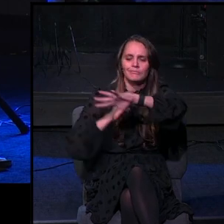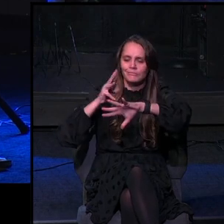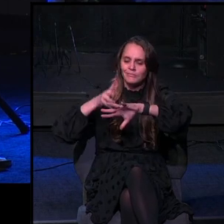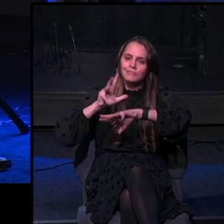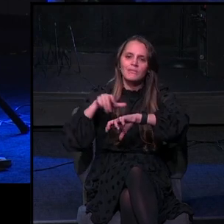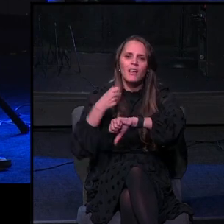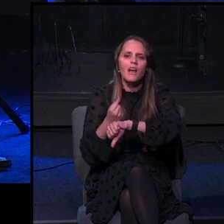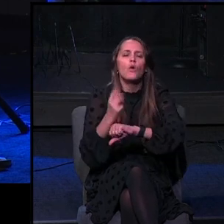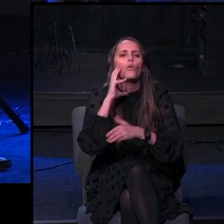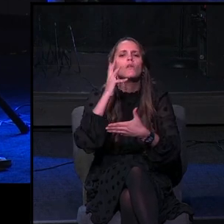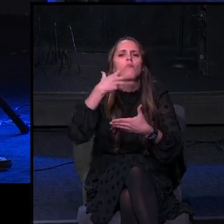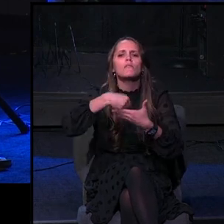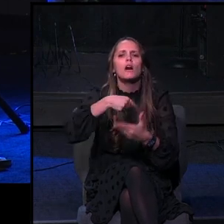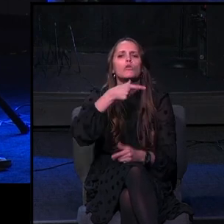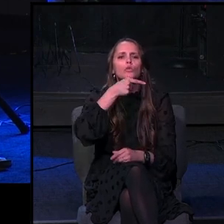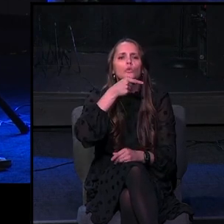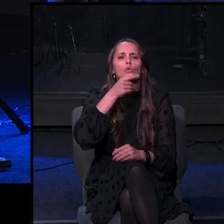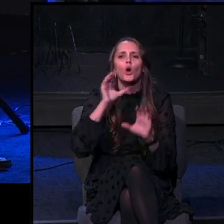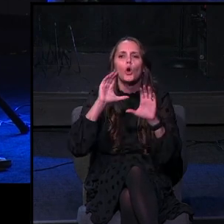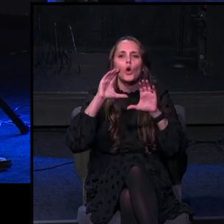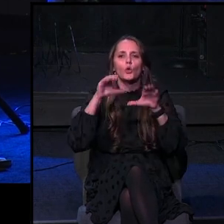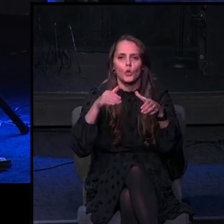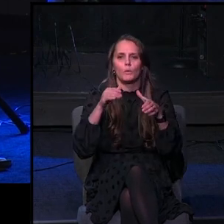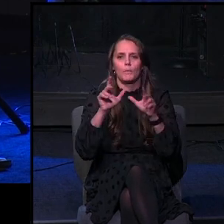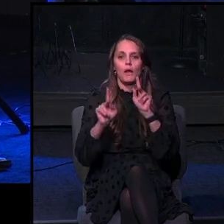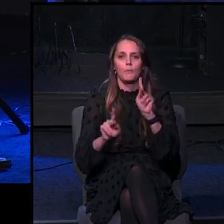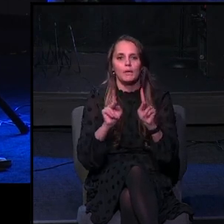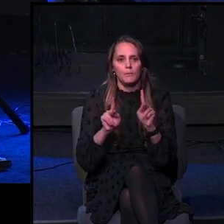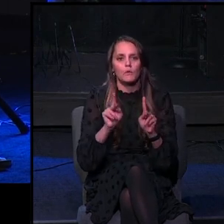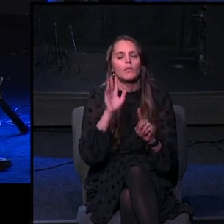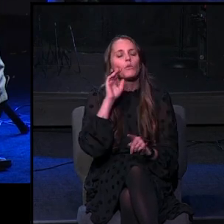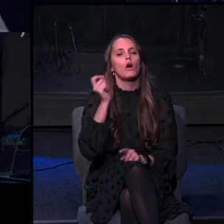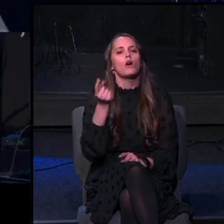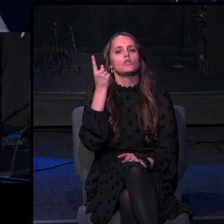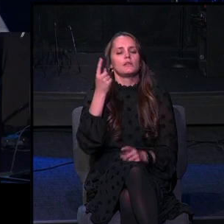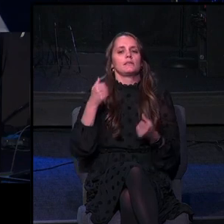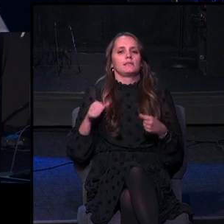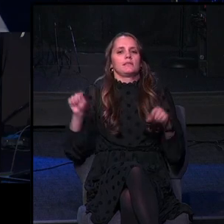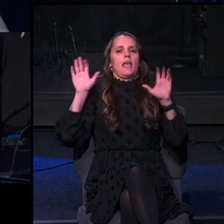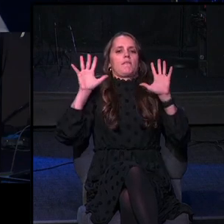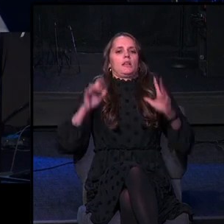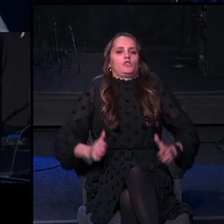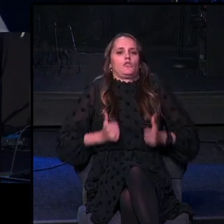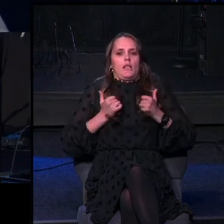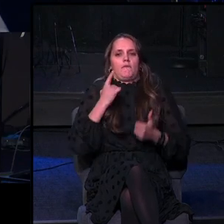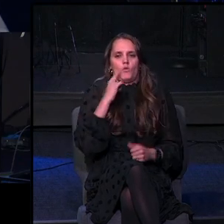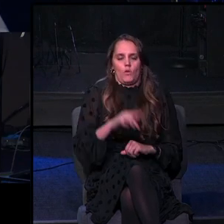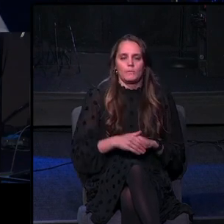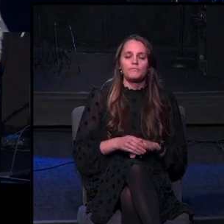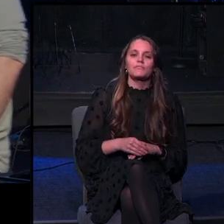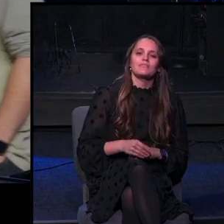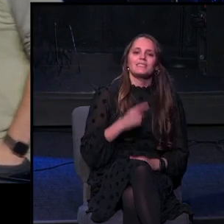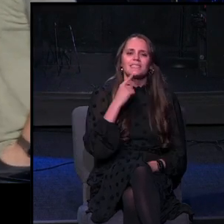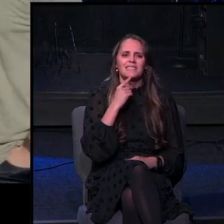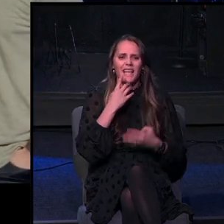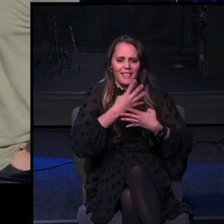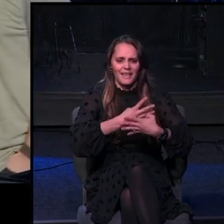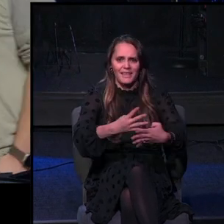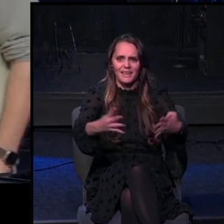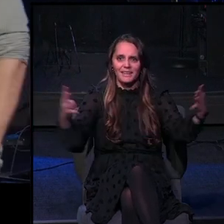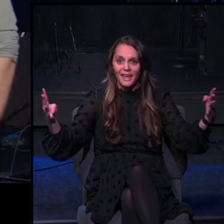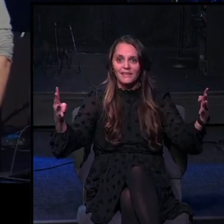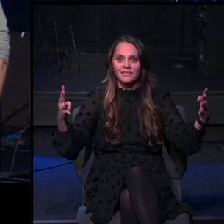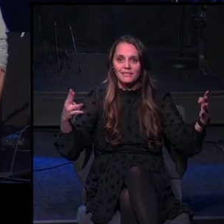who understand the same thing and have given their lives to it. And then he says this. This is probably my favorite part. He says, and the gates of Hades will not overcome